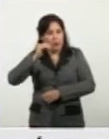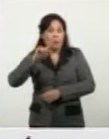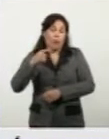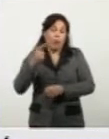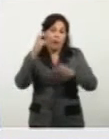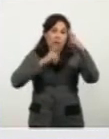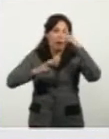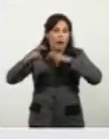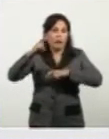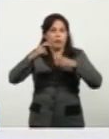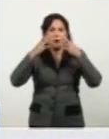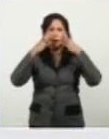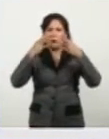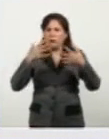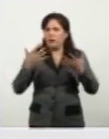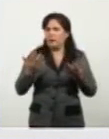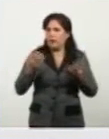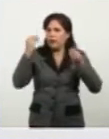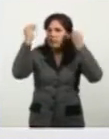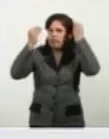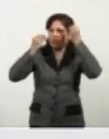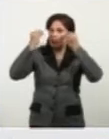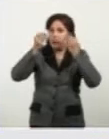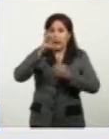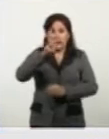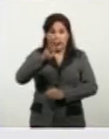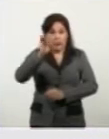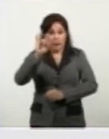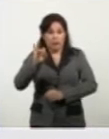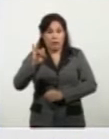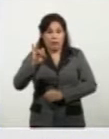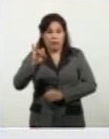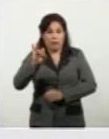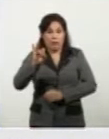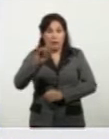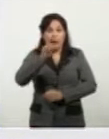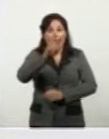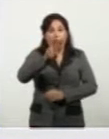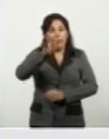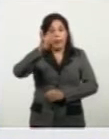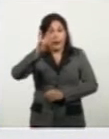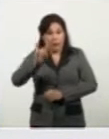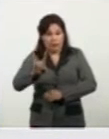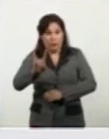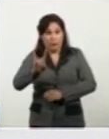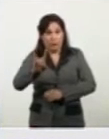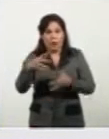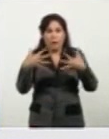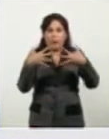event that occurred at the ICA laboratories. And this event